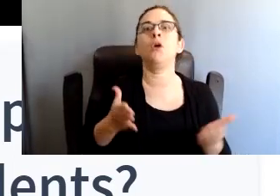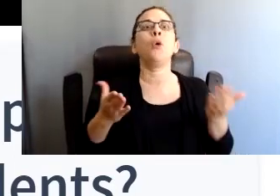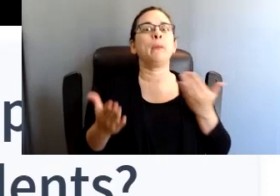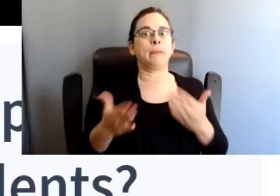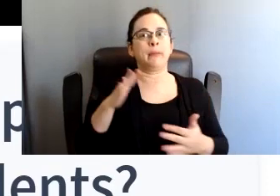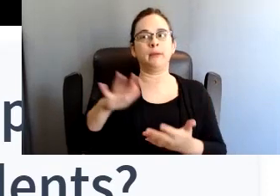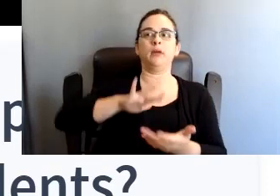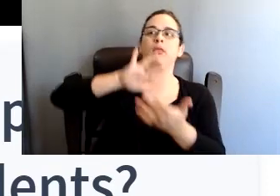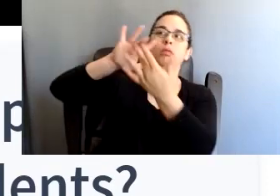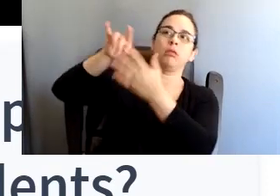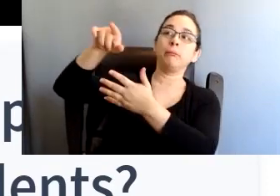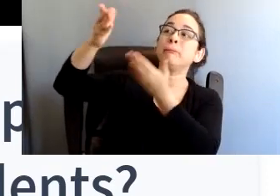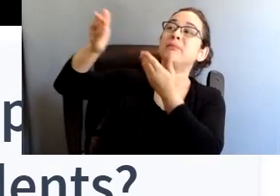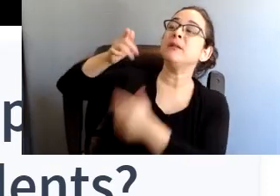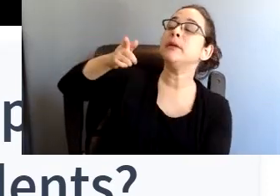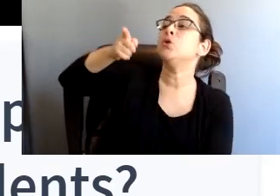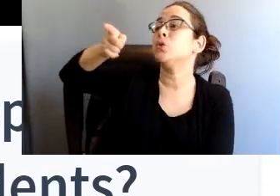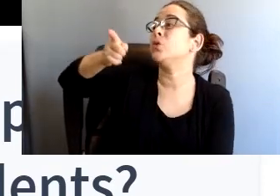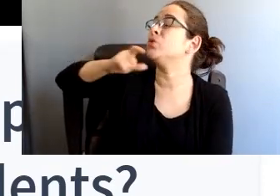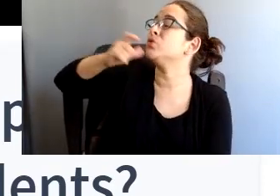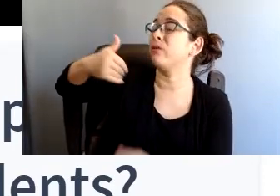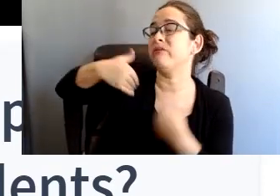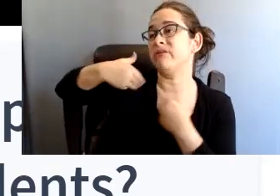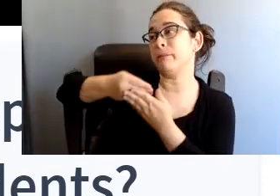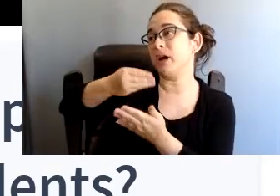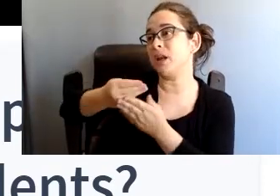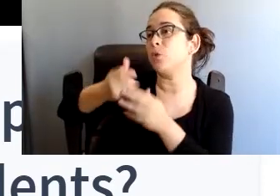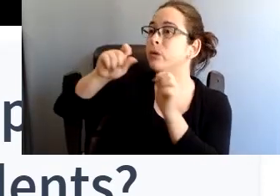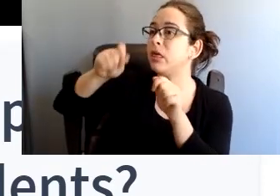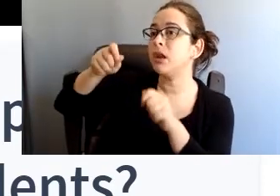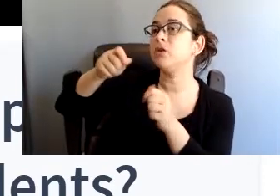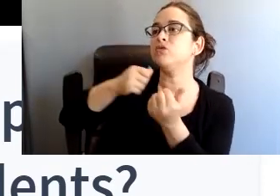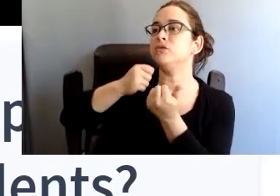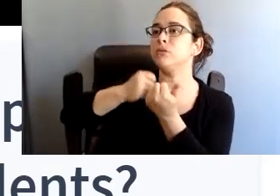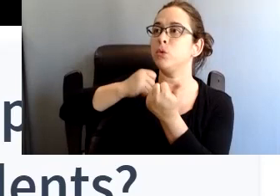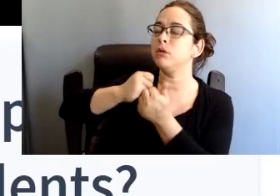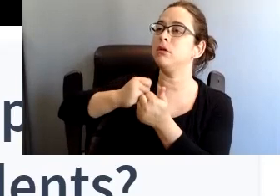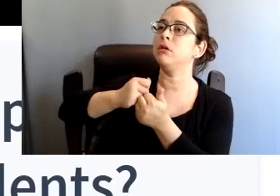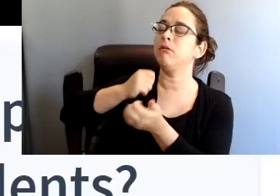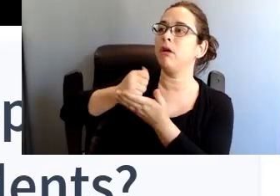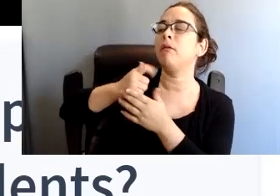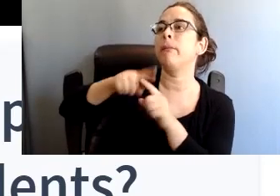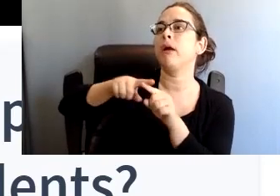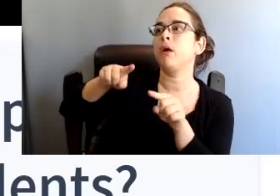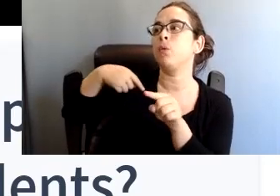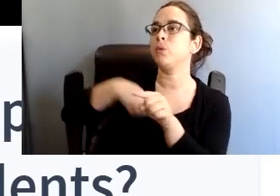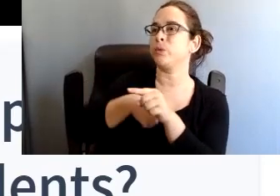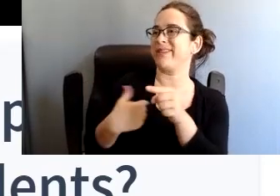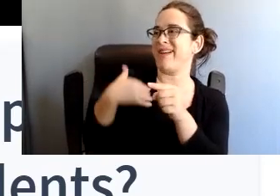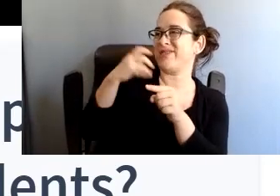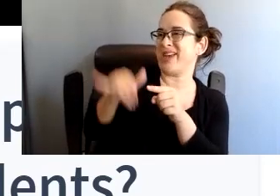or the funding to do X, Y, and Z. How can we support? And I mean, that's the beauty of, I guess, how small our caseload is we're able to do